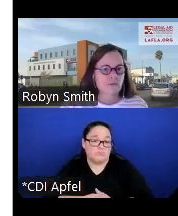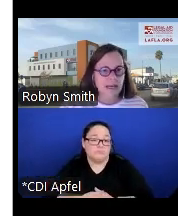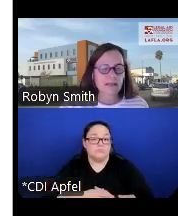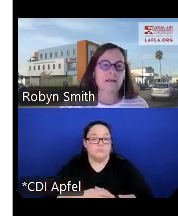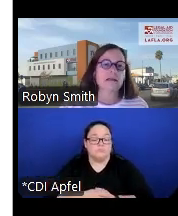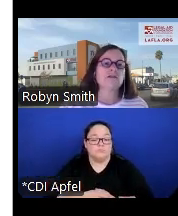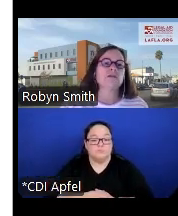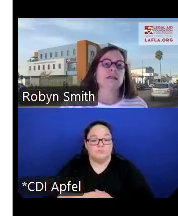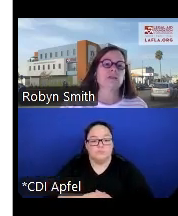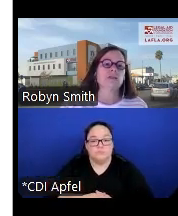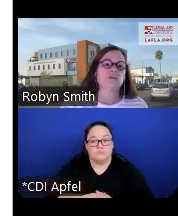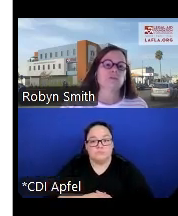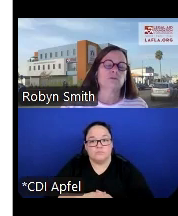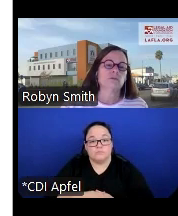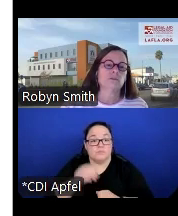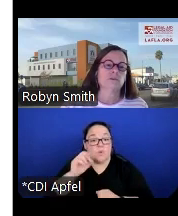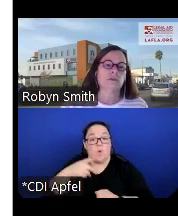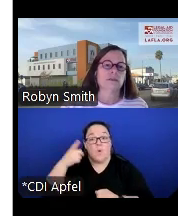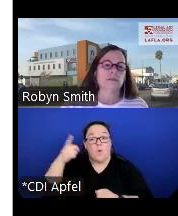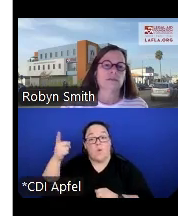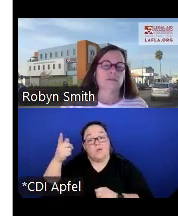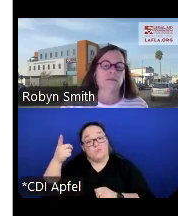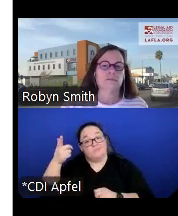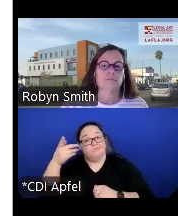or file a lawsuit against you.